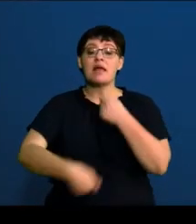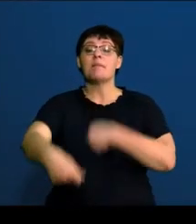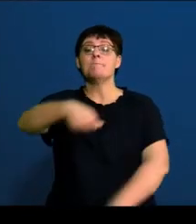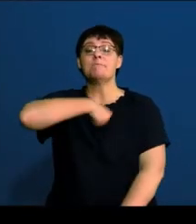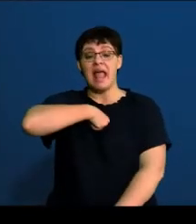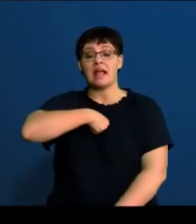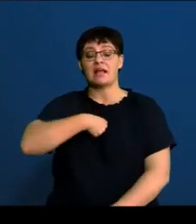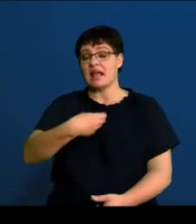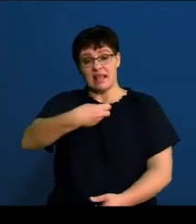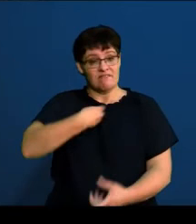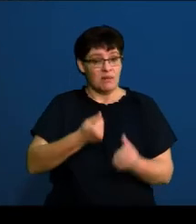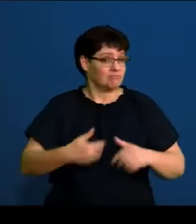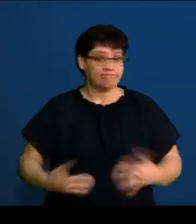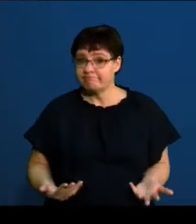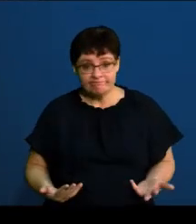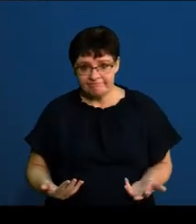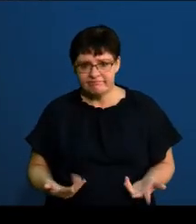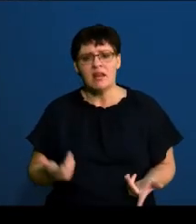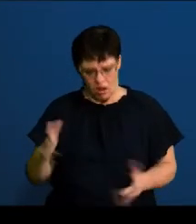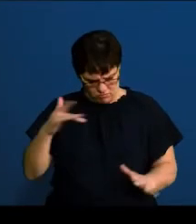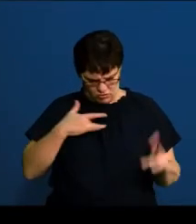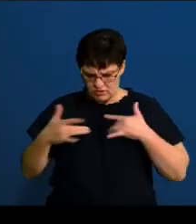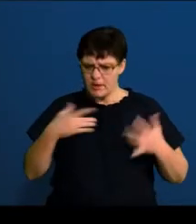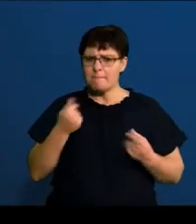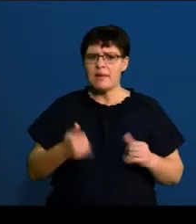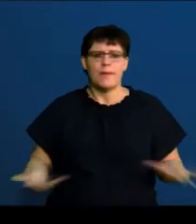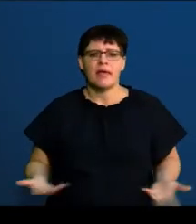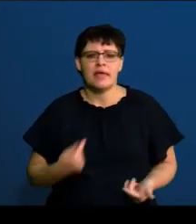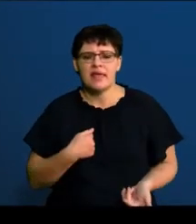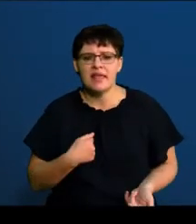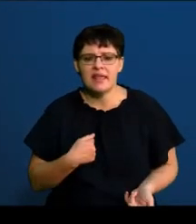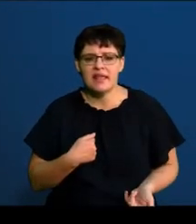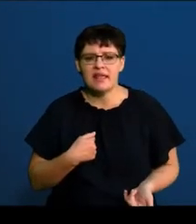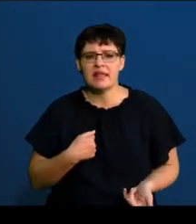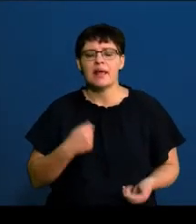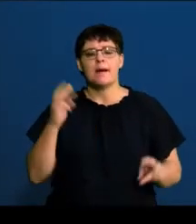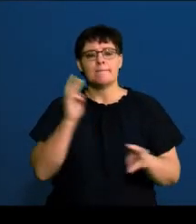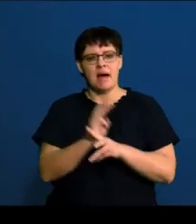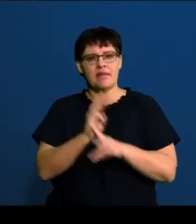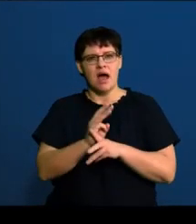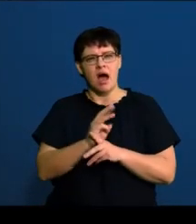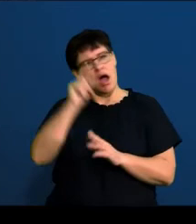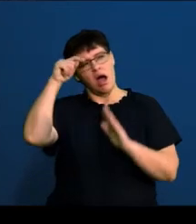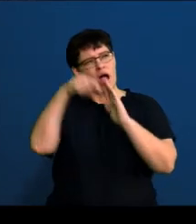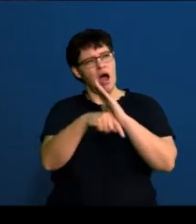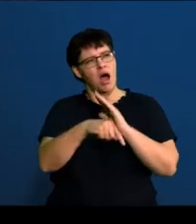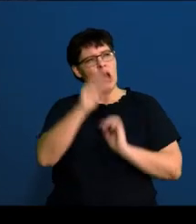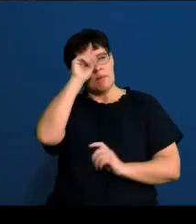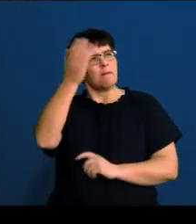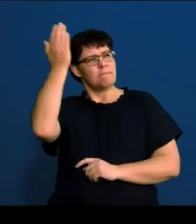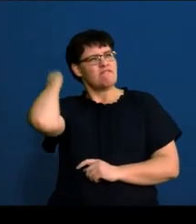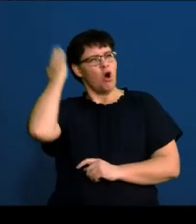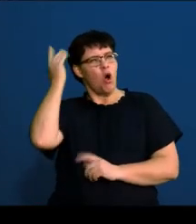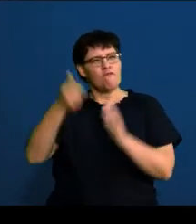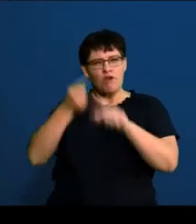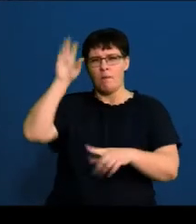change, so obviously now she is concerned about her money, and the mother's detailed recollection contrasts with her earlier memory. So